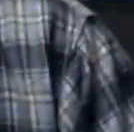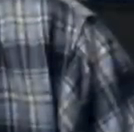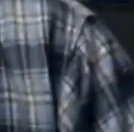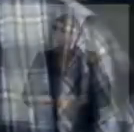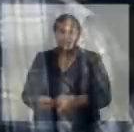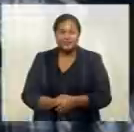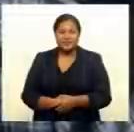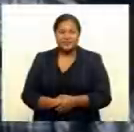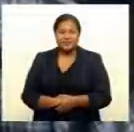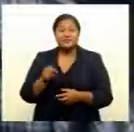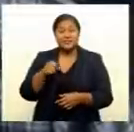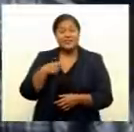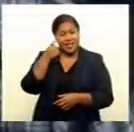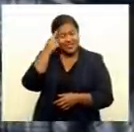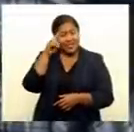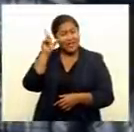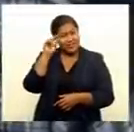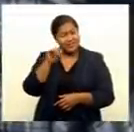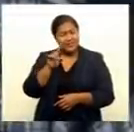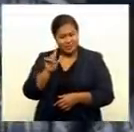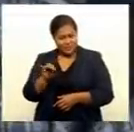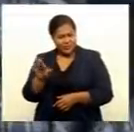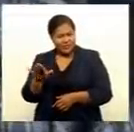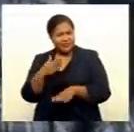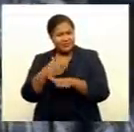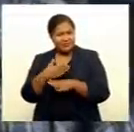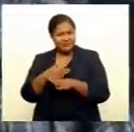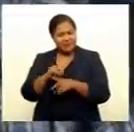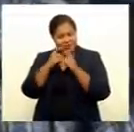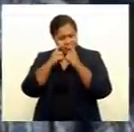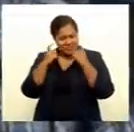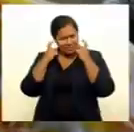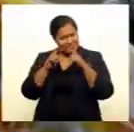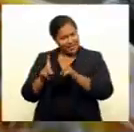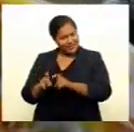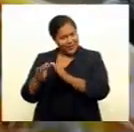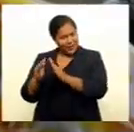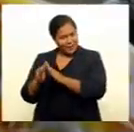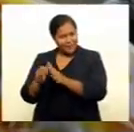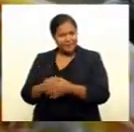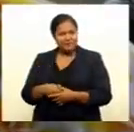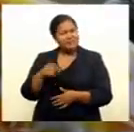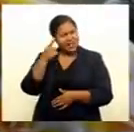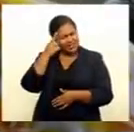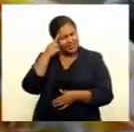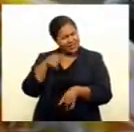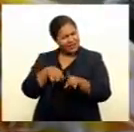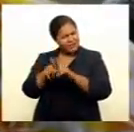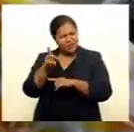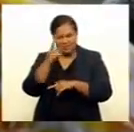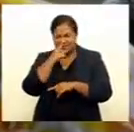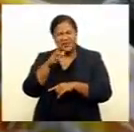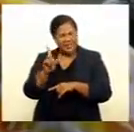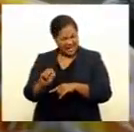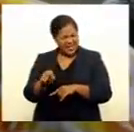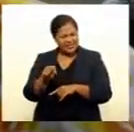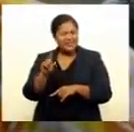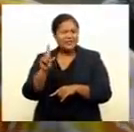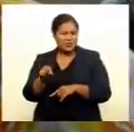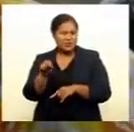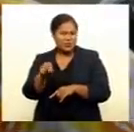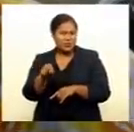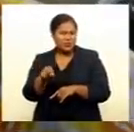Yes, I think Fijians are doing their part by wearing their mask and staying at home. I think most people are playing their part,